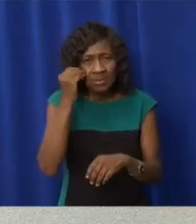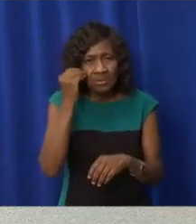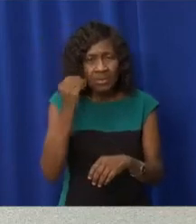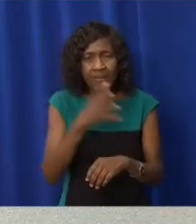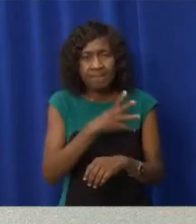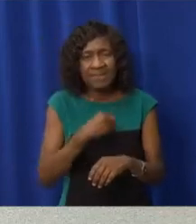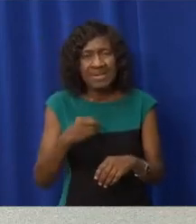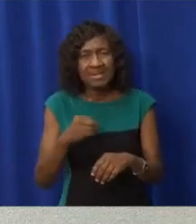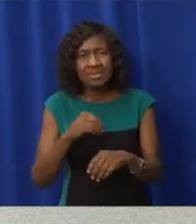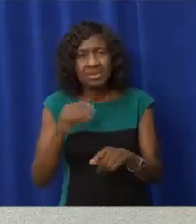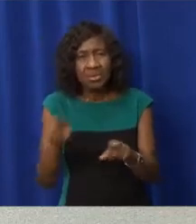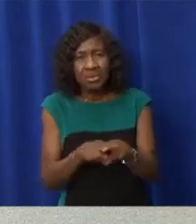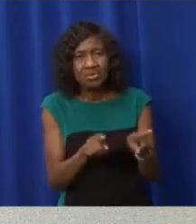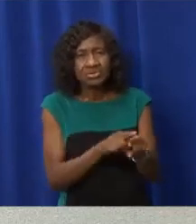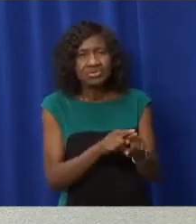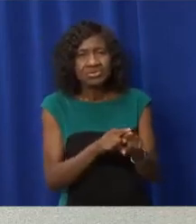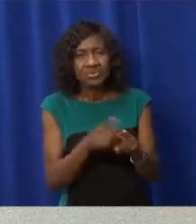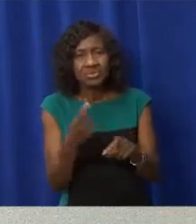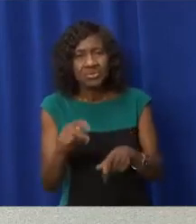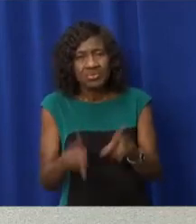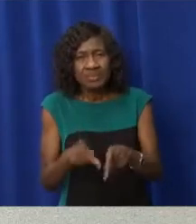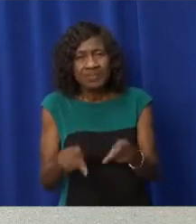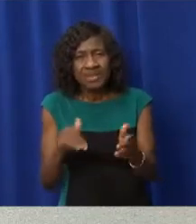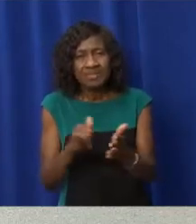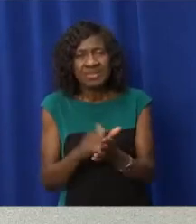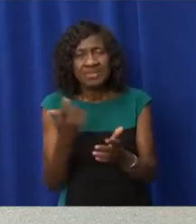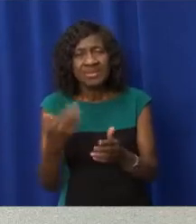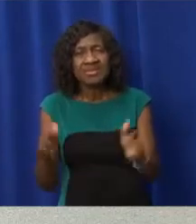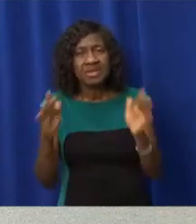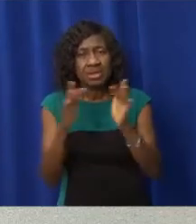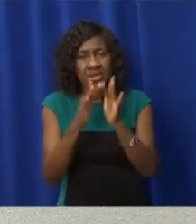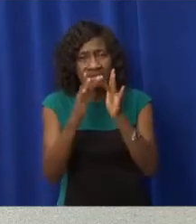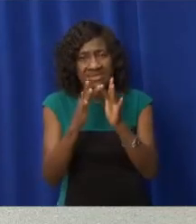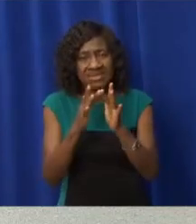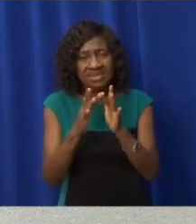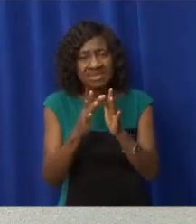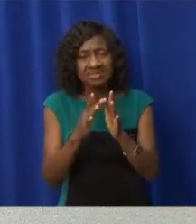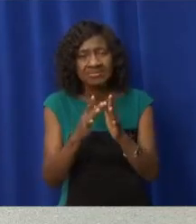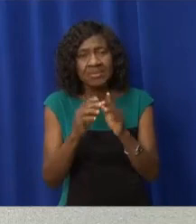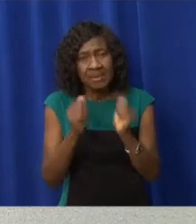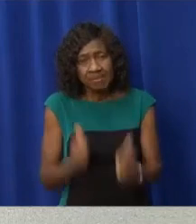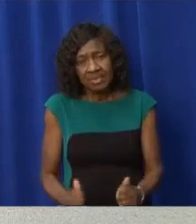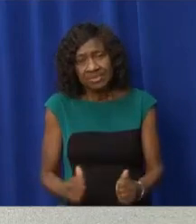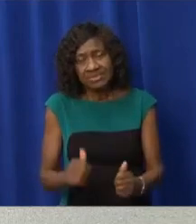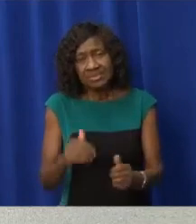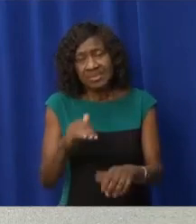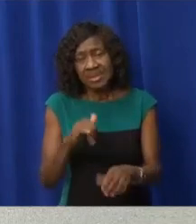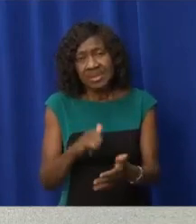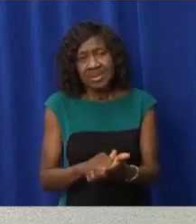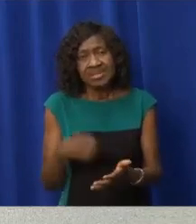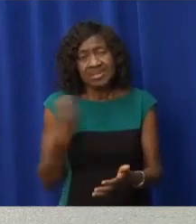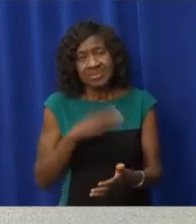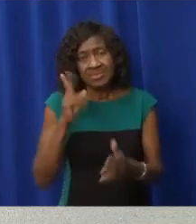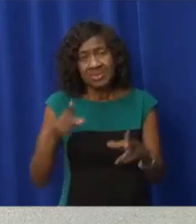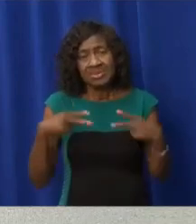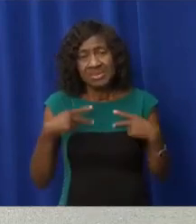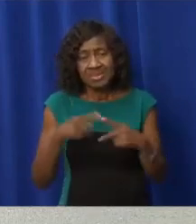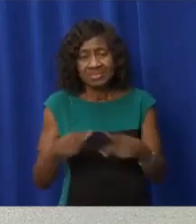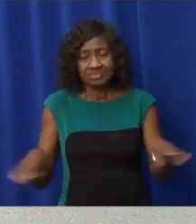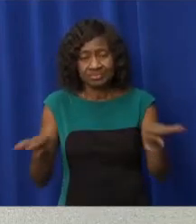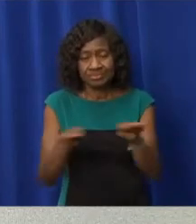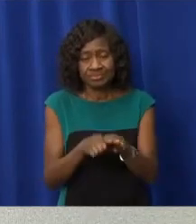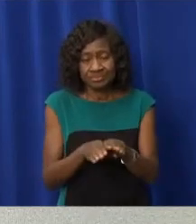close contacts. And it is possible that lockdowns will need to be introduced again and again and again in order to try and keep people out of